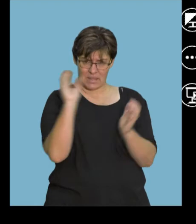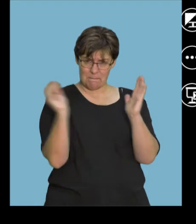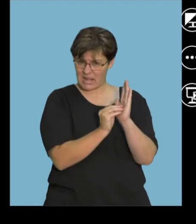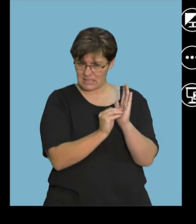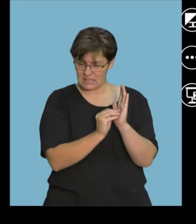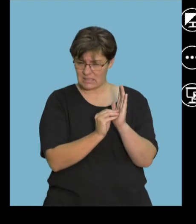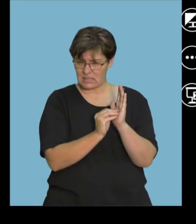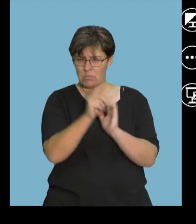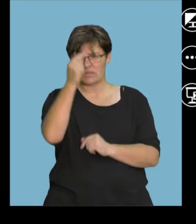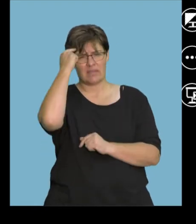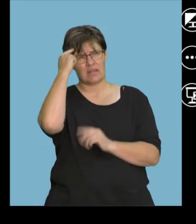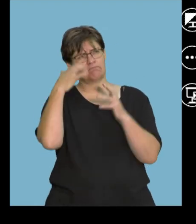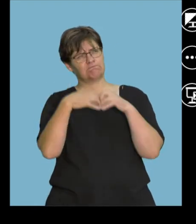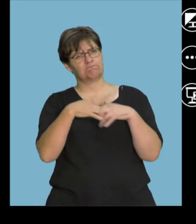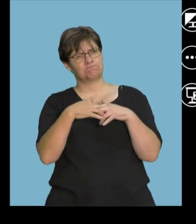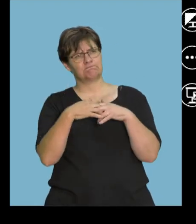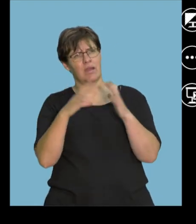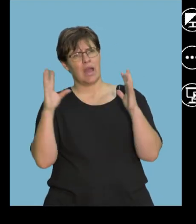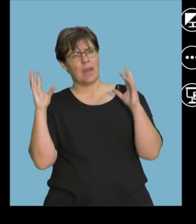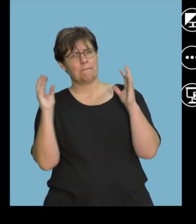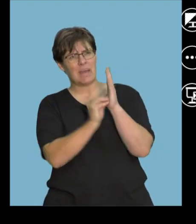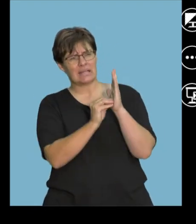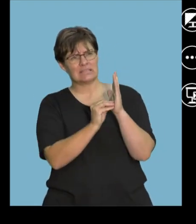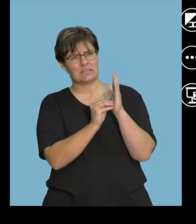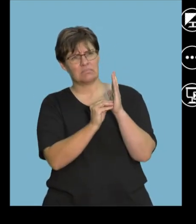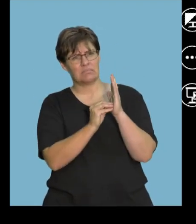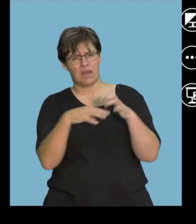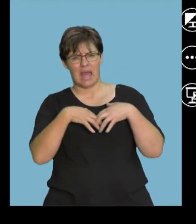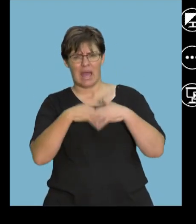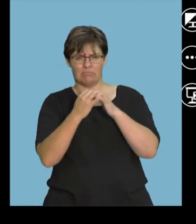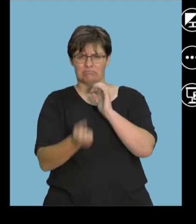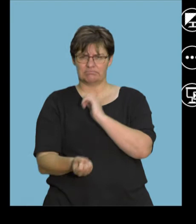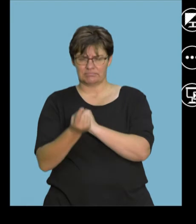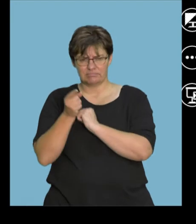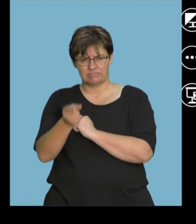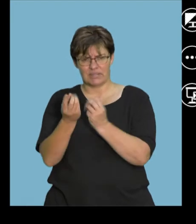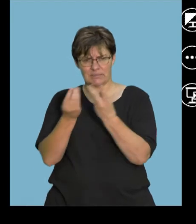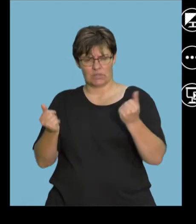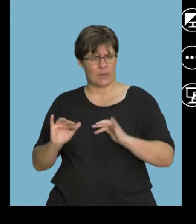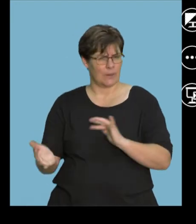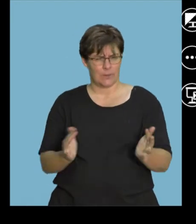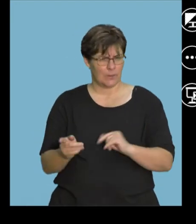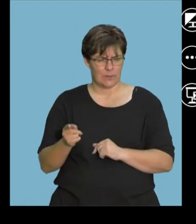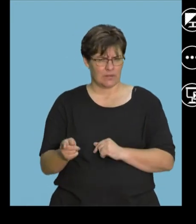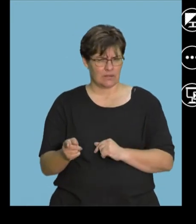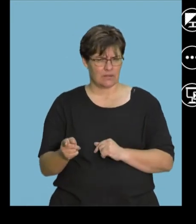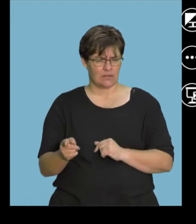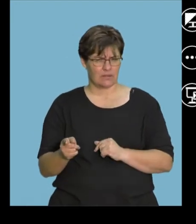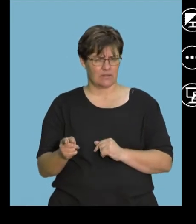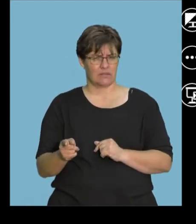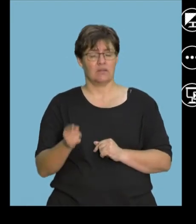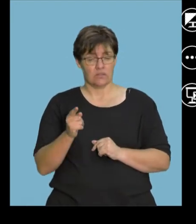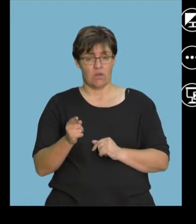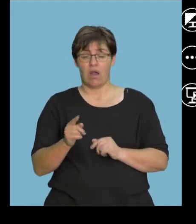if we want it to be a permanent magnet, we must think about how magnetism arises within a material, all right?